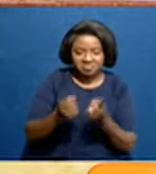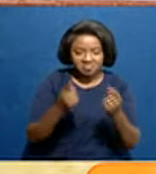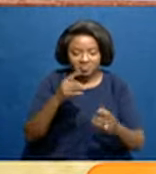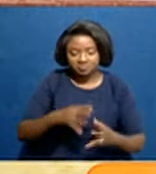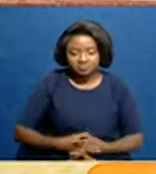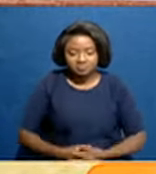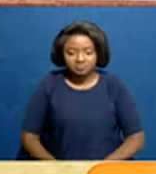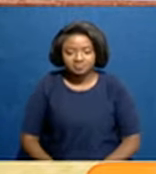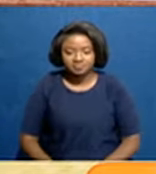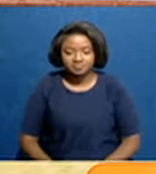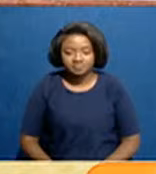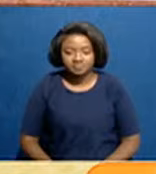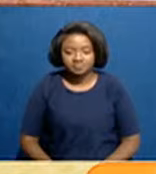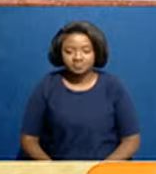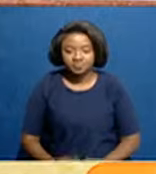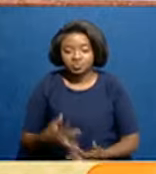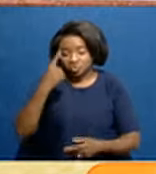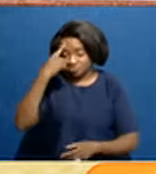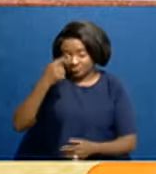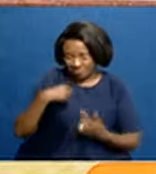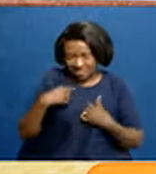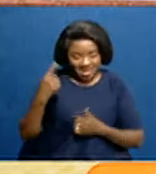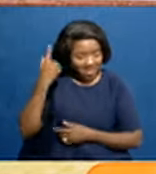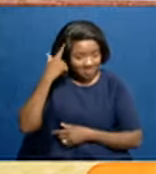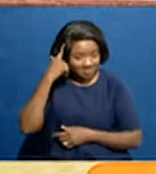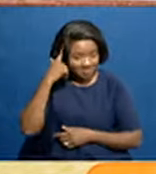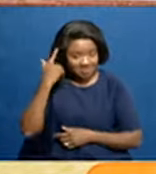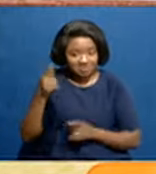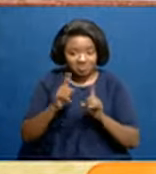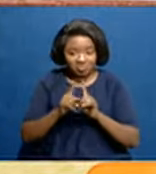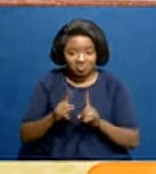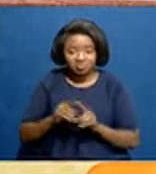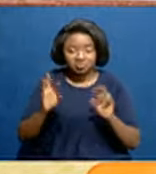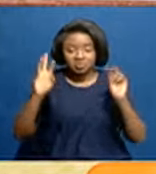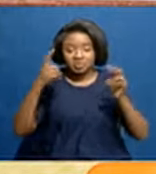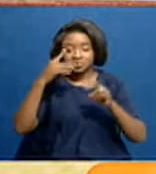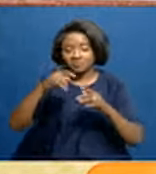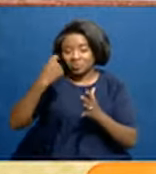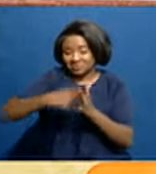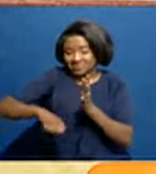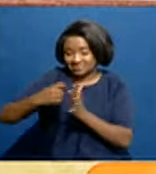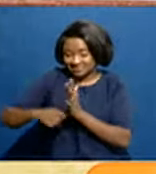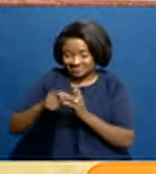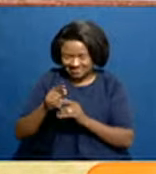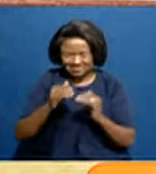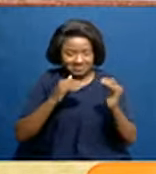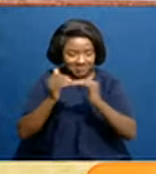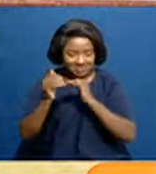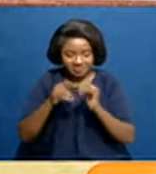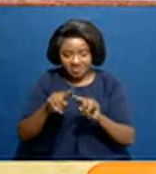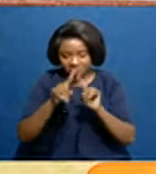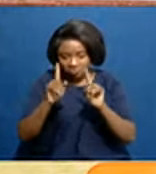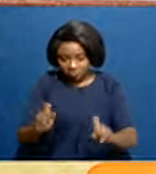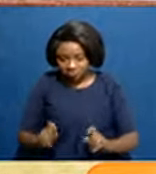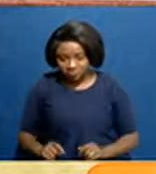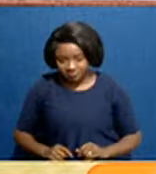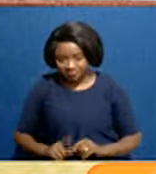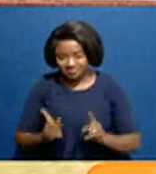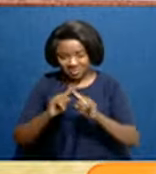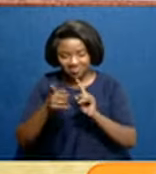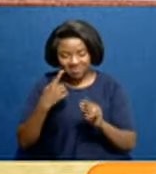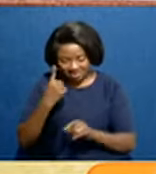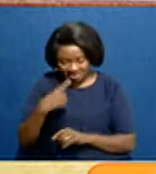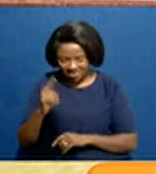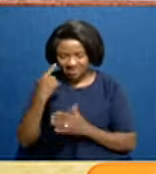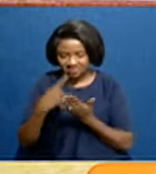So I think it's, and of course, the question about taxation is a fair question, Jeff. But I think the right conversation